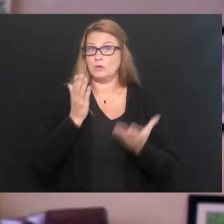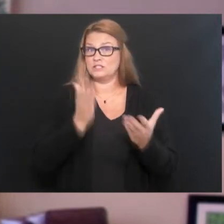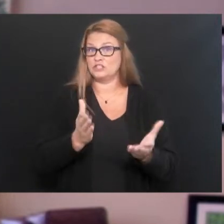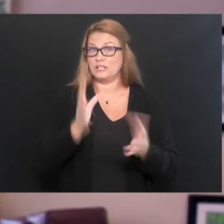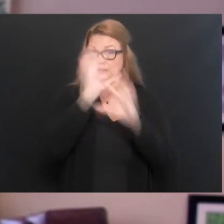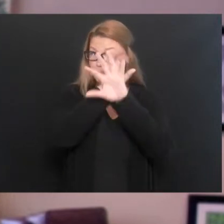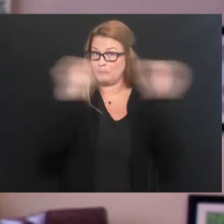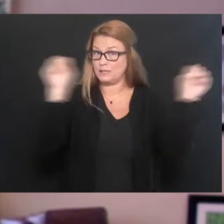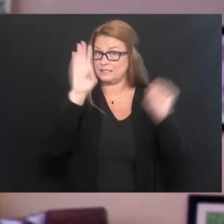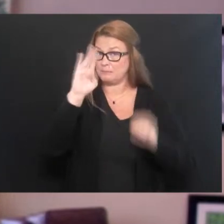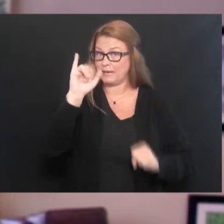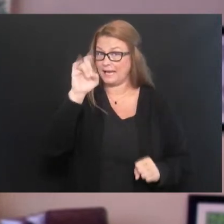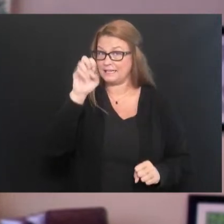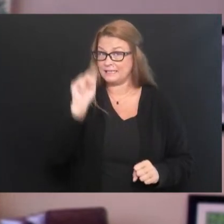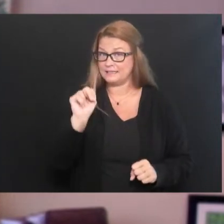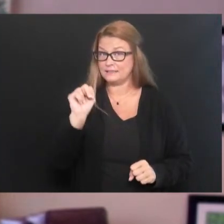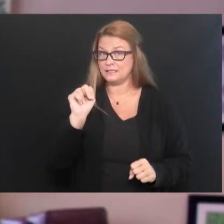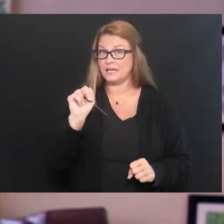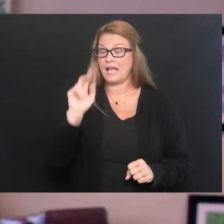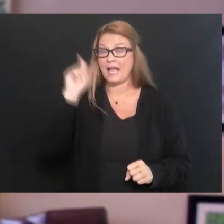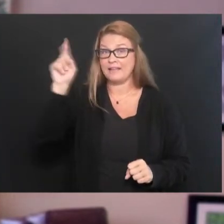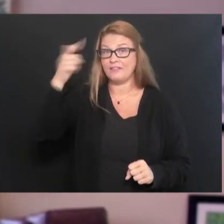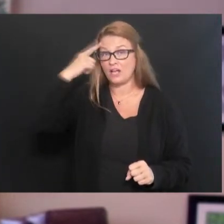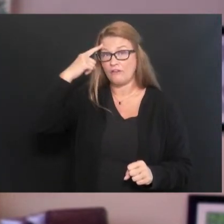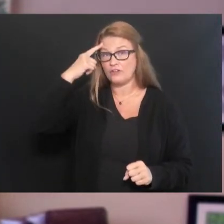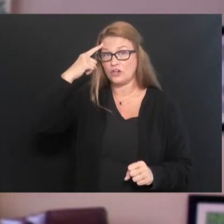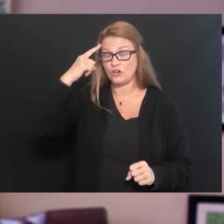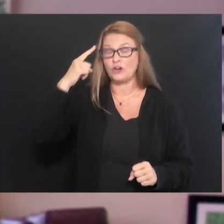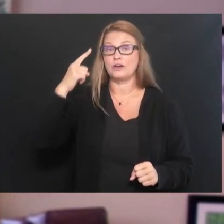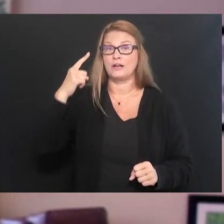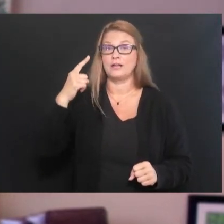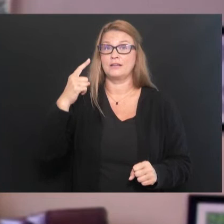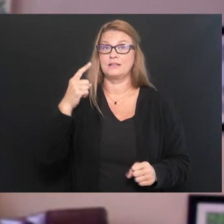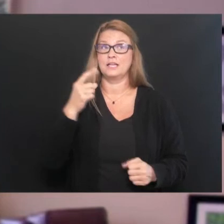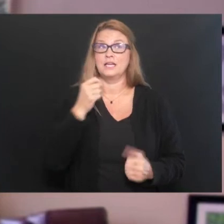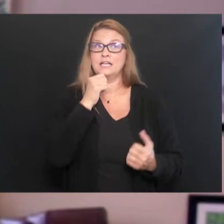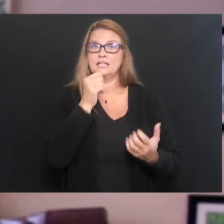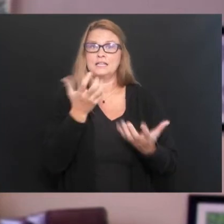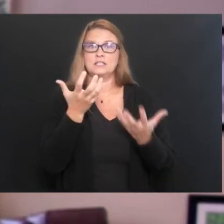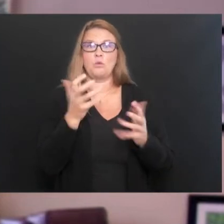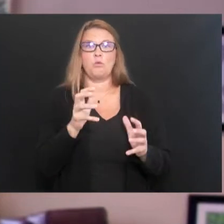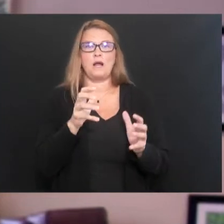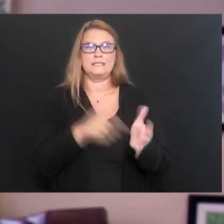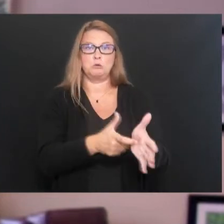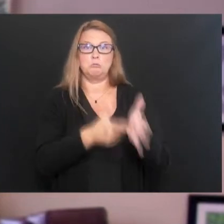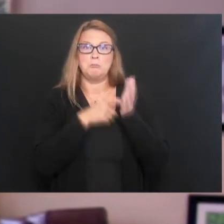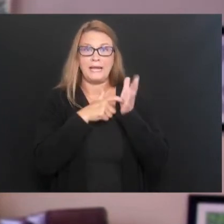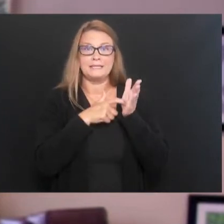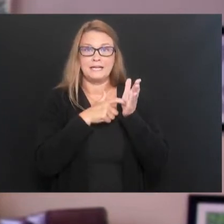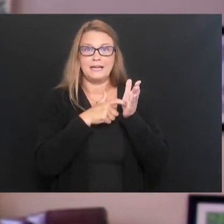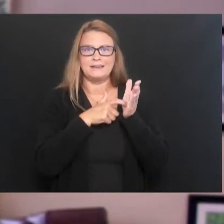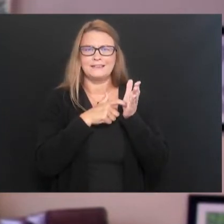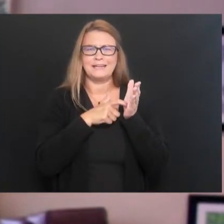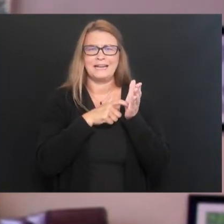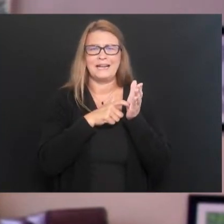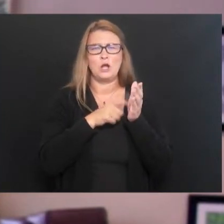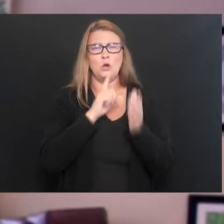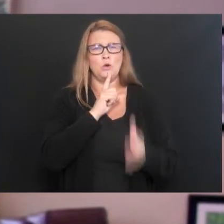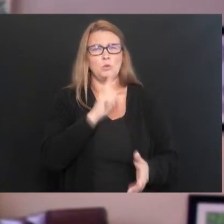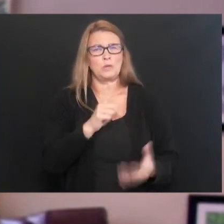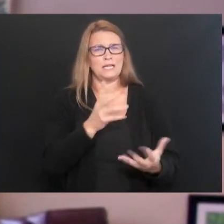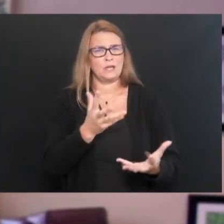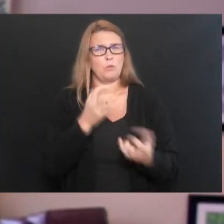Biden. And I know the governor, while not wanting to centrally mandate anything, definitely wants to make sure